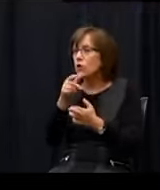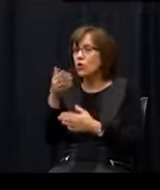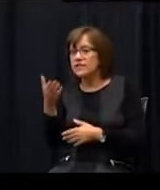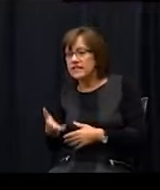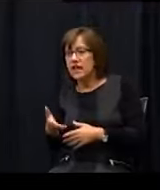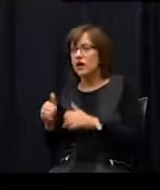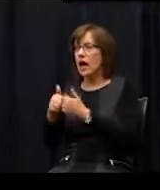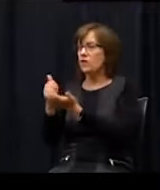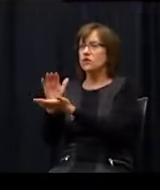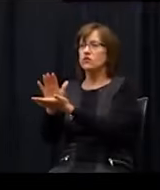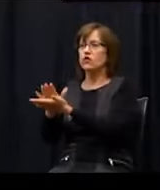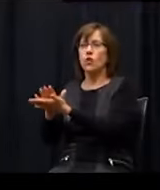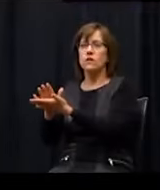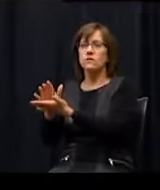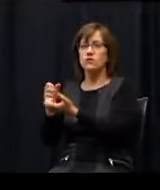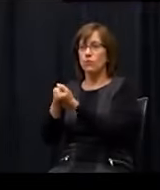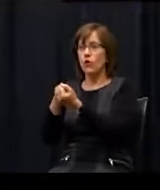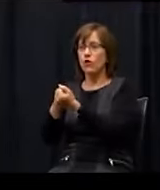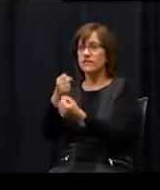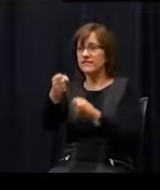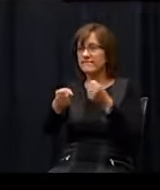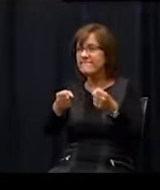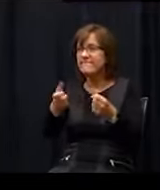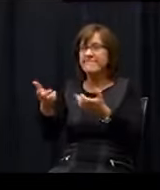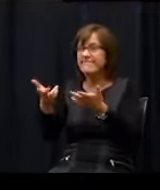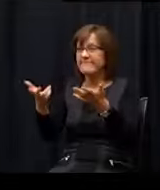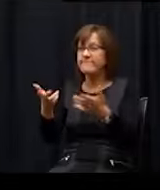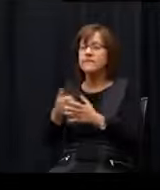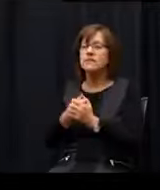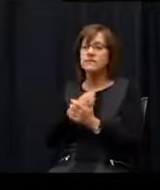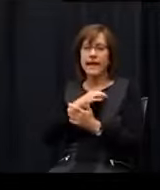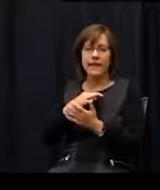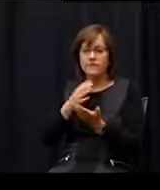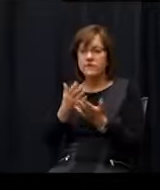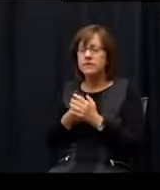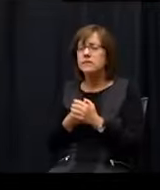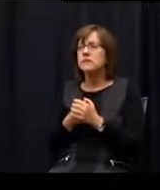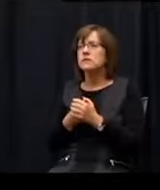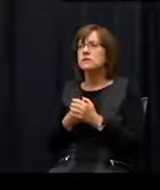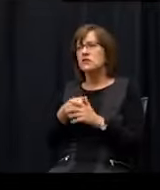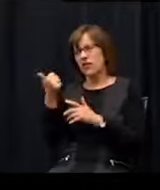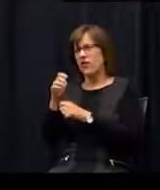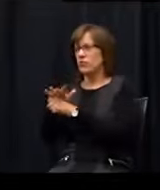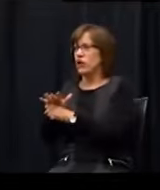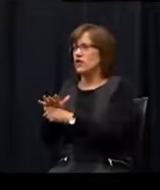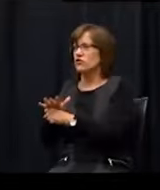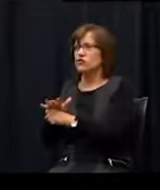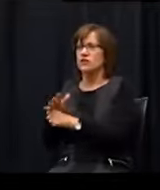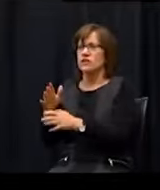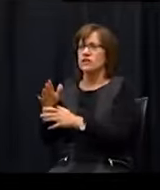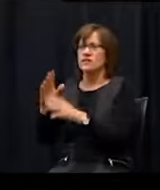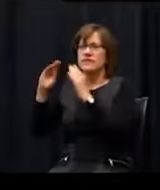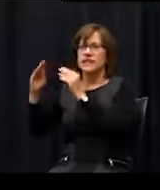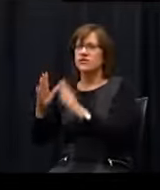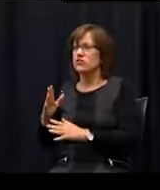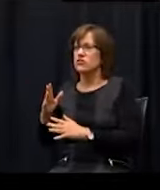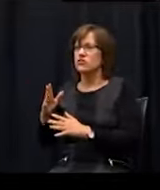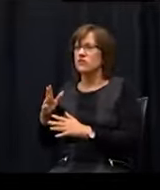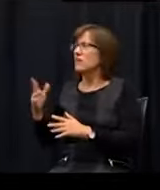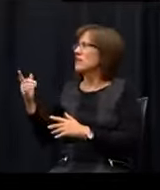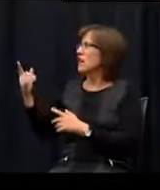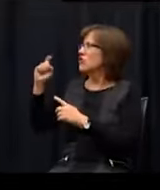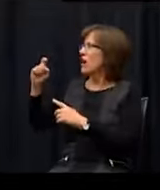is supporting, there's a lot of other pressures that teachers are needing, like, you need to teach this